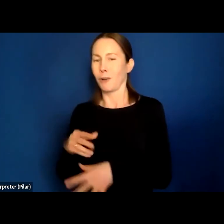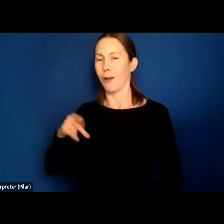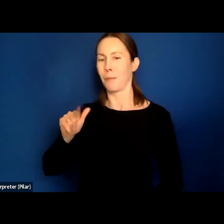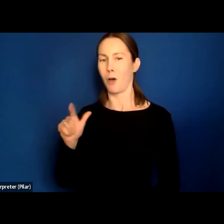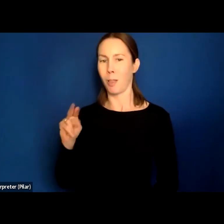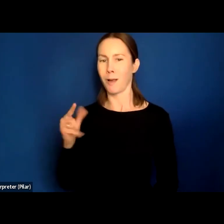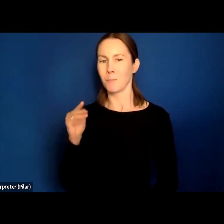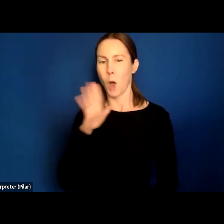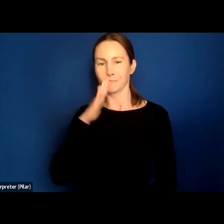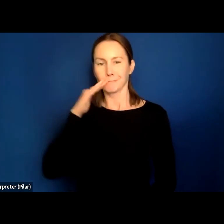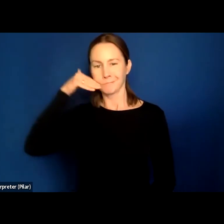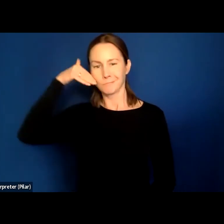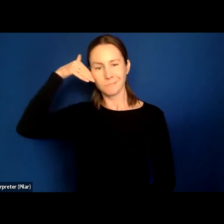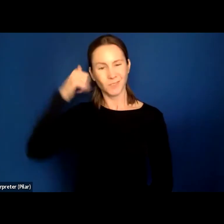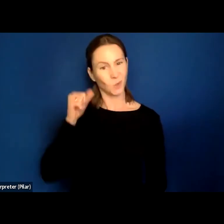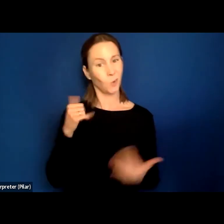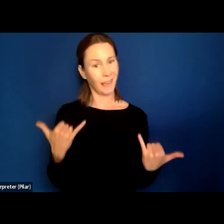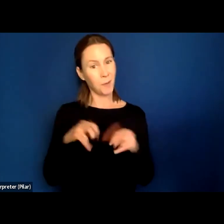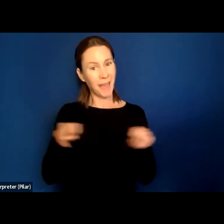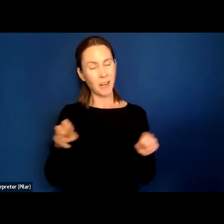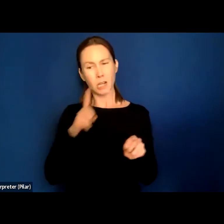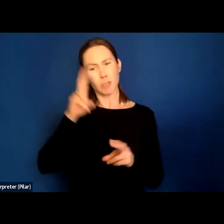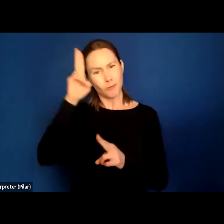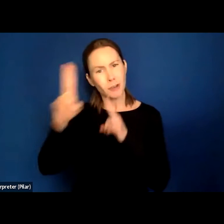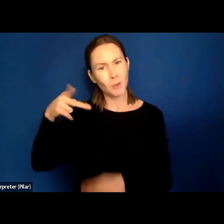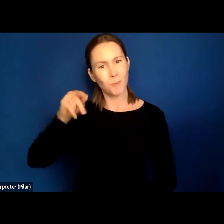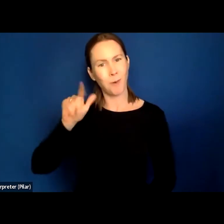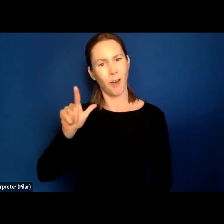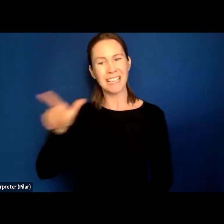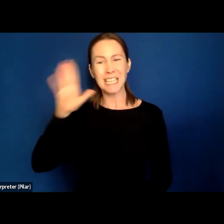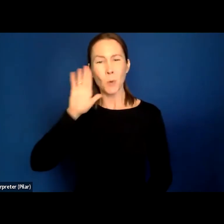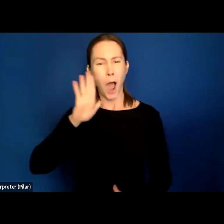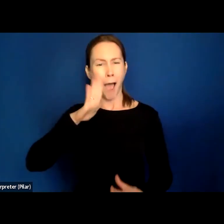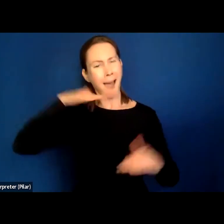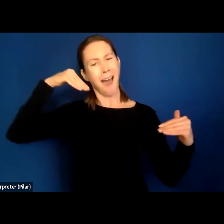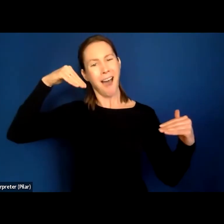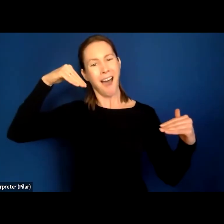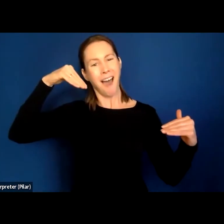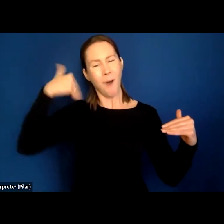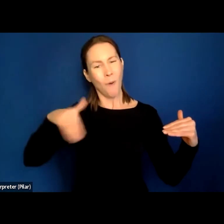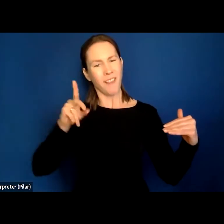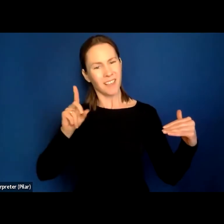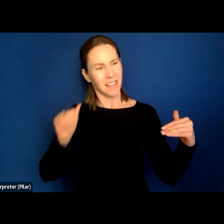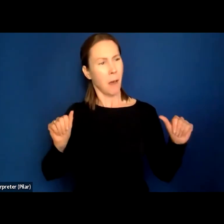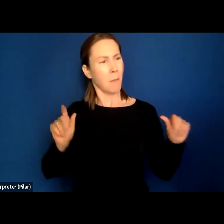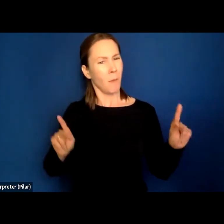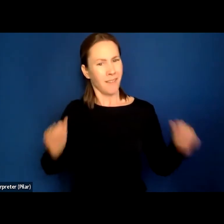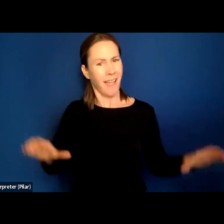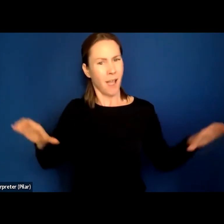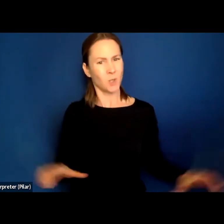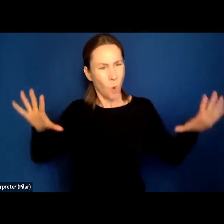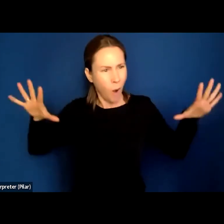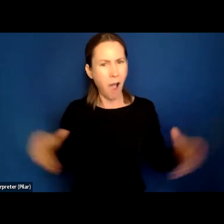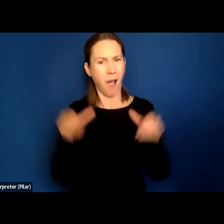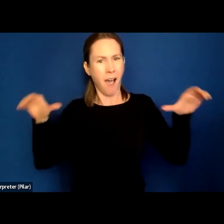a wonderful tribute to Paul, who would be beaming at the idea of what disabled people can make possible when our voices